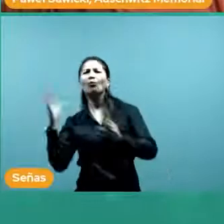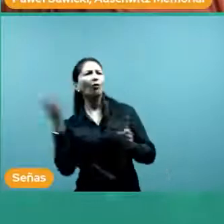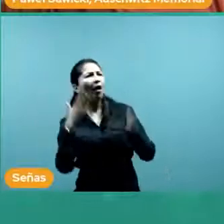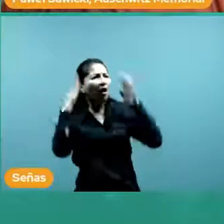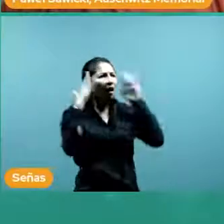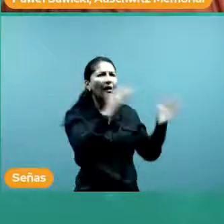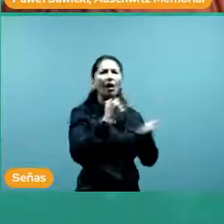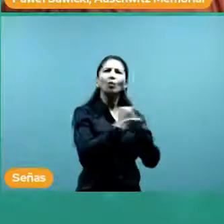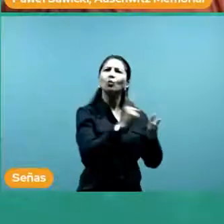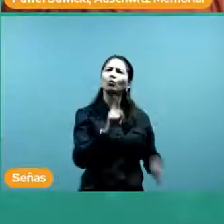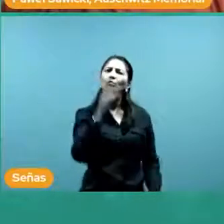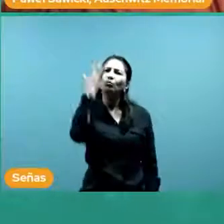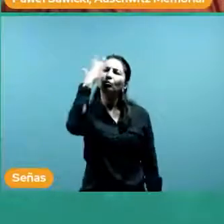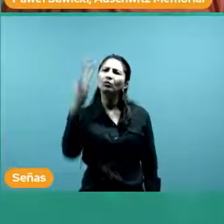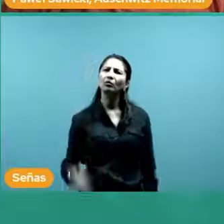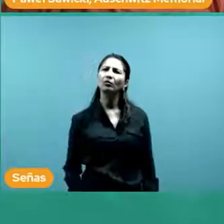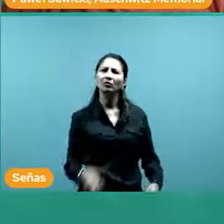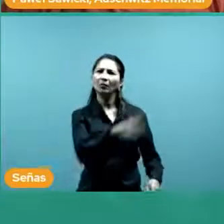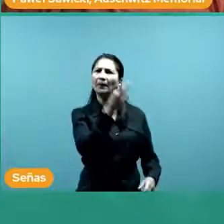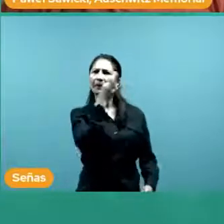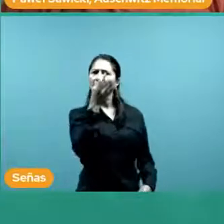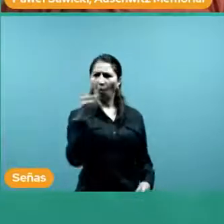react? And this is a question